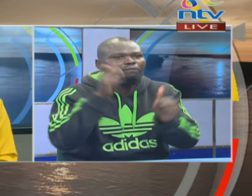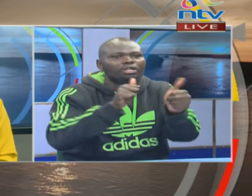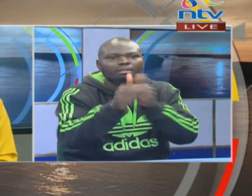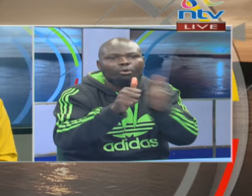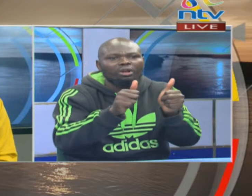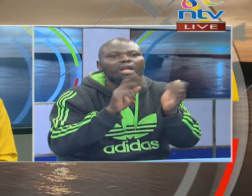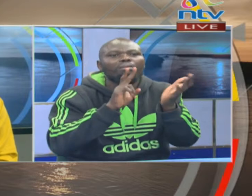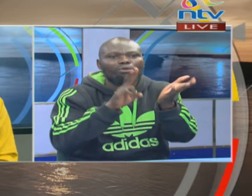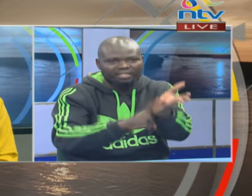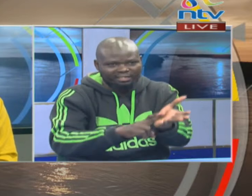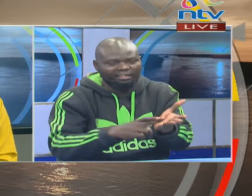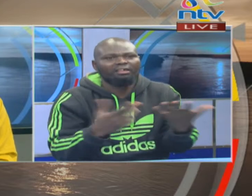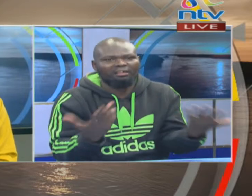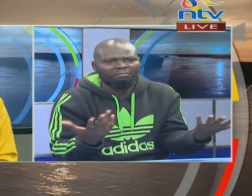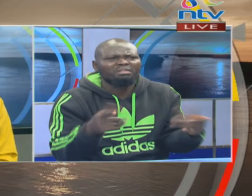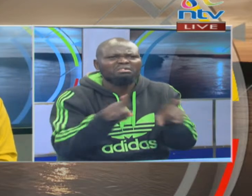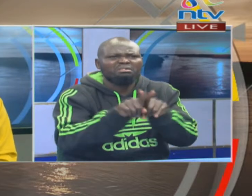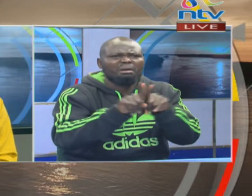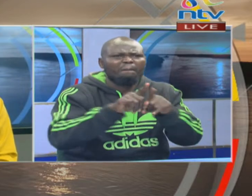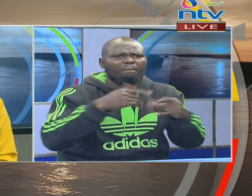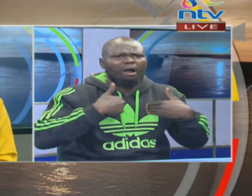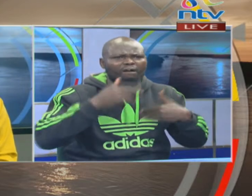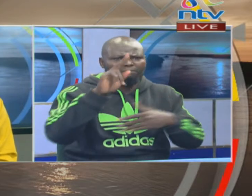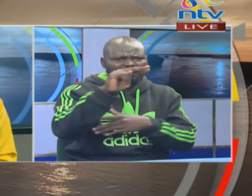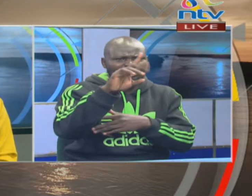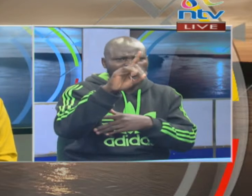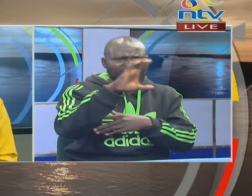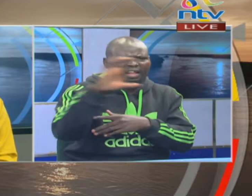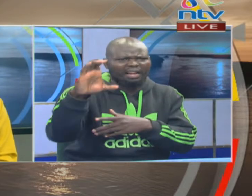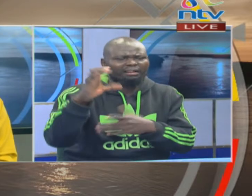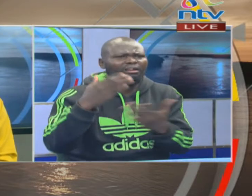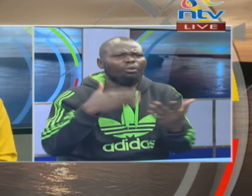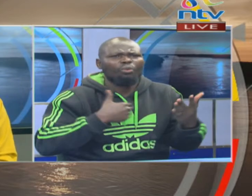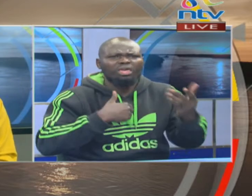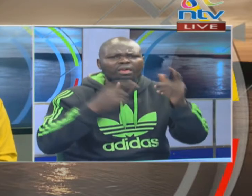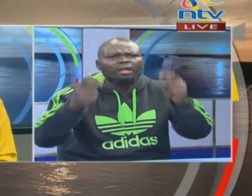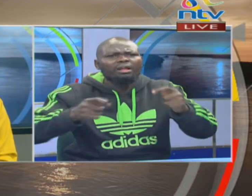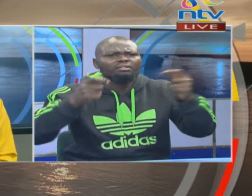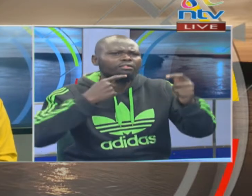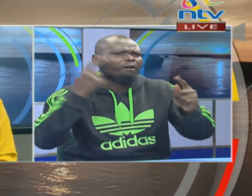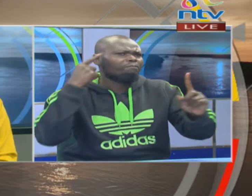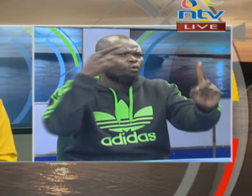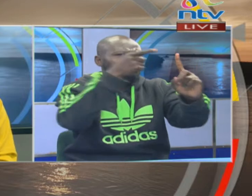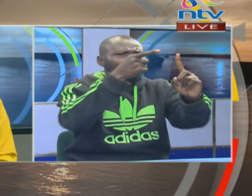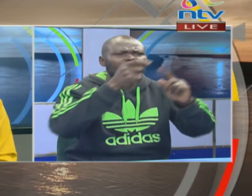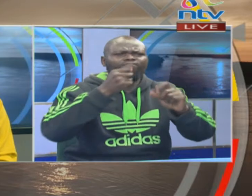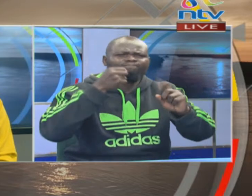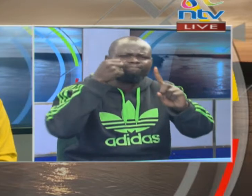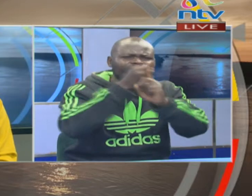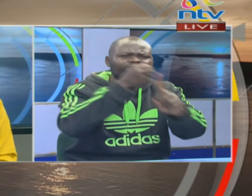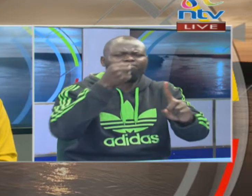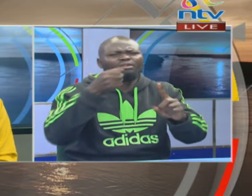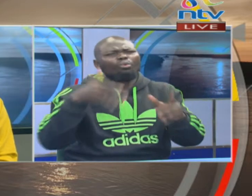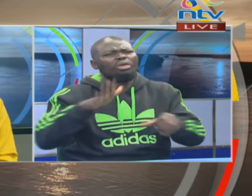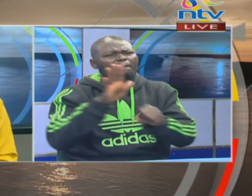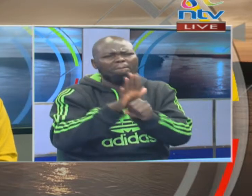with disability. Also, now I am working at a TV station as a sports reporter.